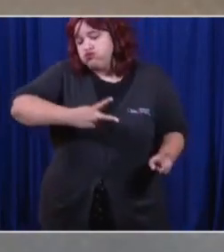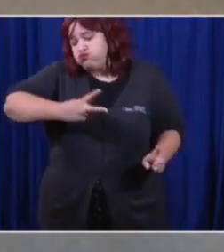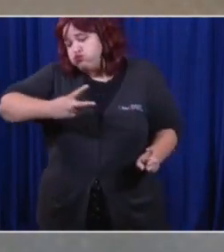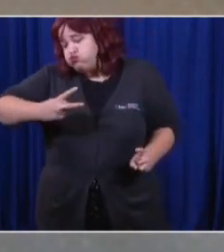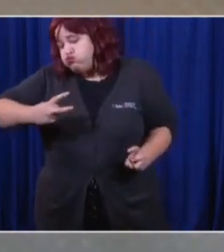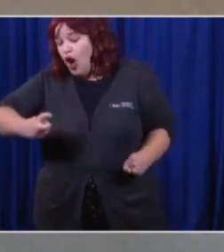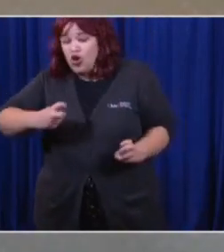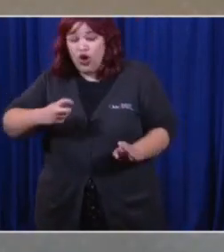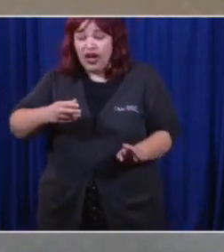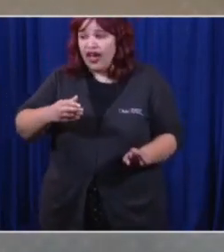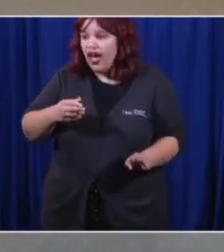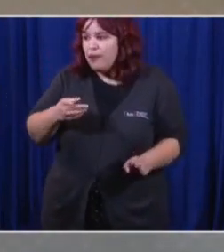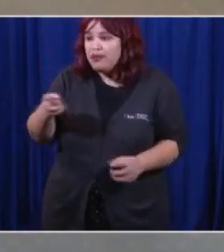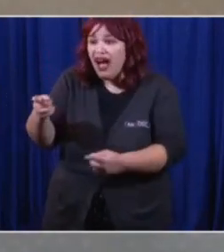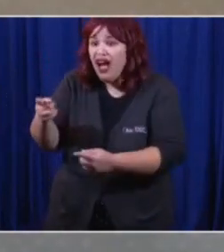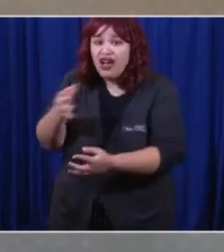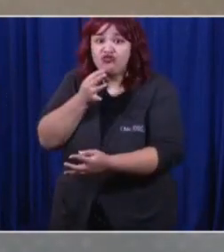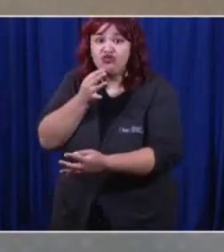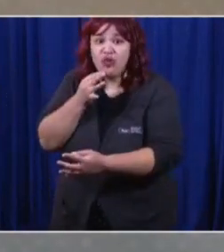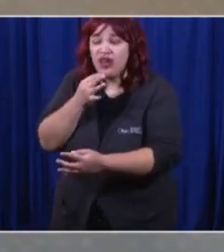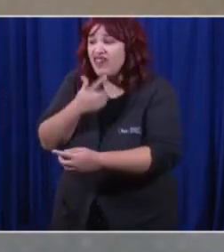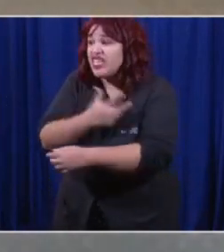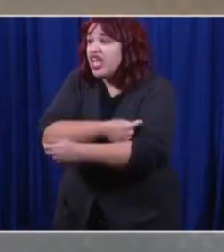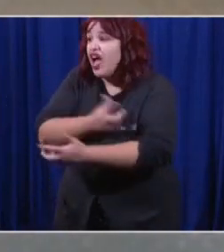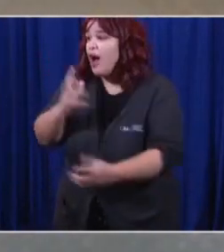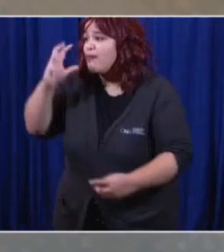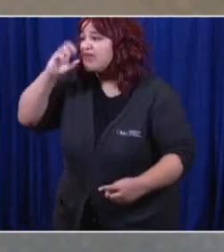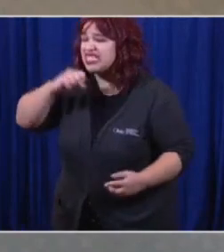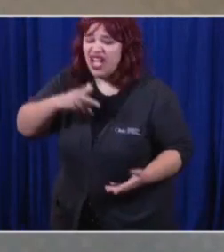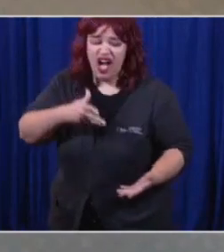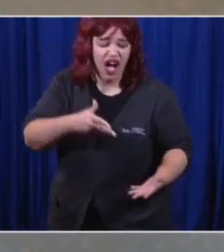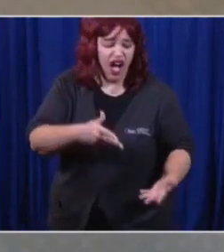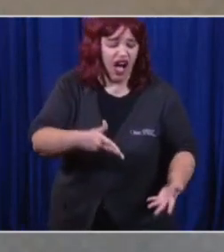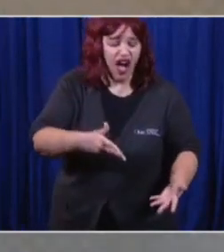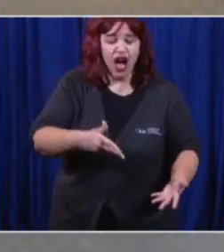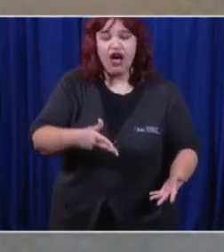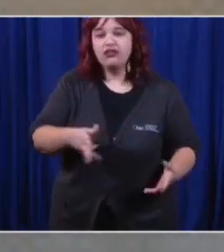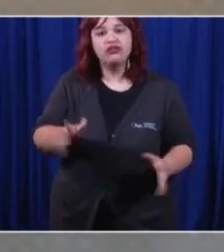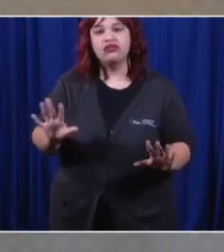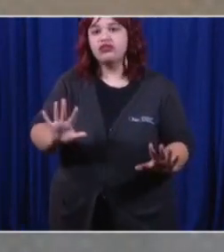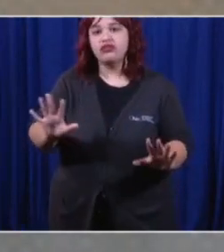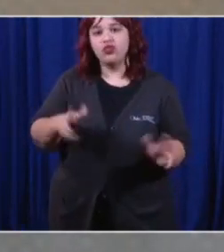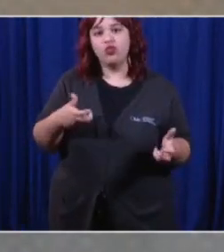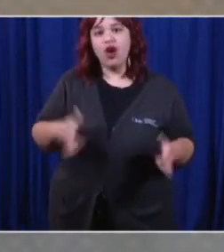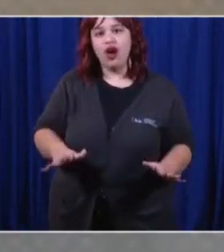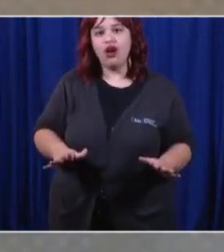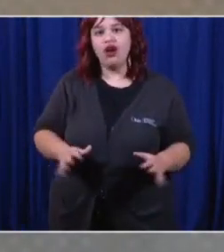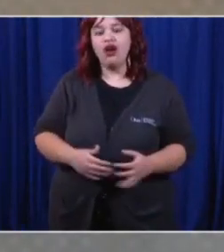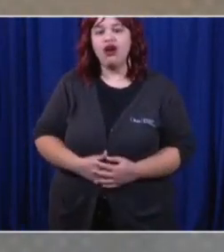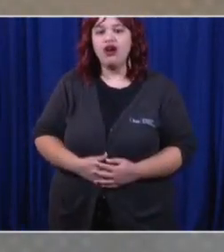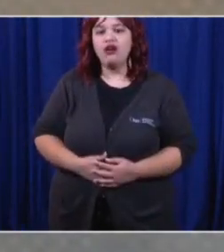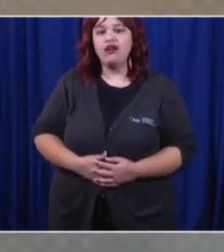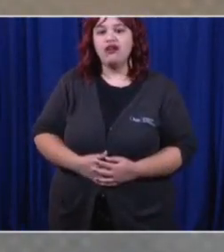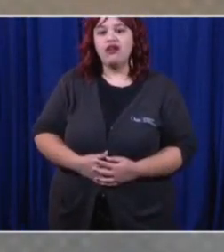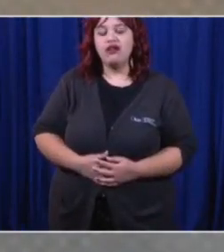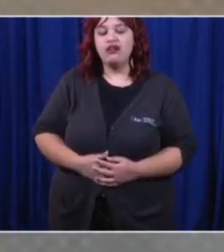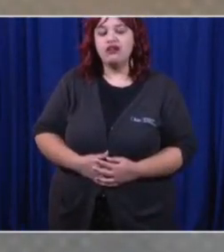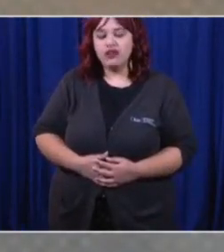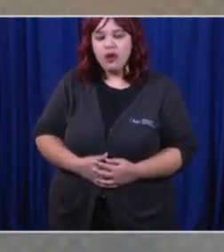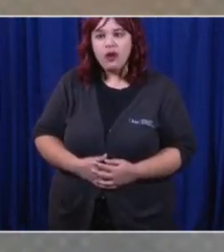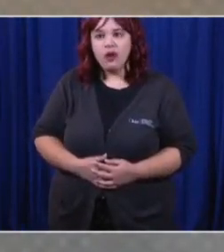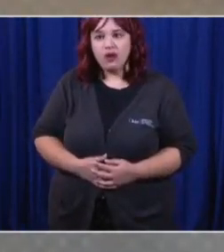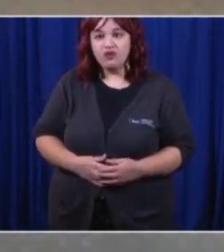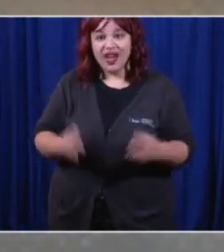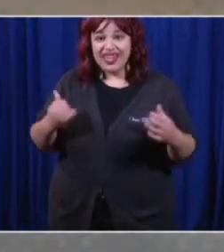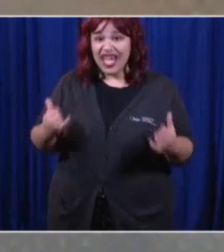that's what we're trying to encourage everybody to reevaluate, to relook. That's what we've all been saying in terms of the answers to these questions is we need to monitor